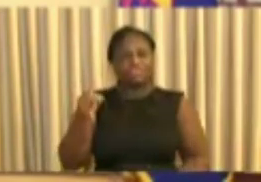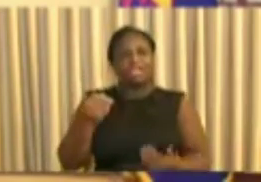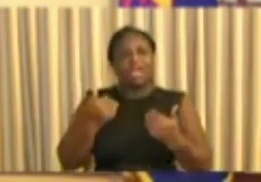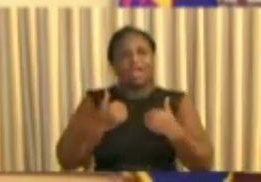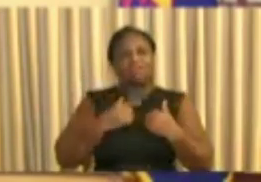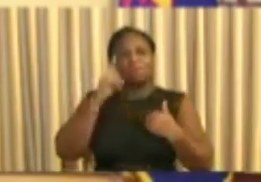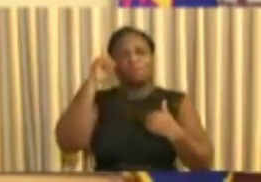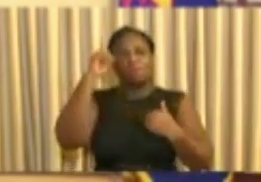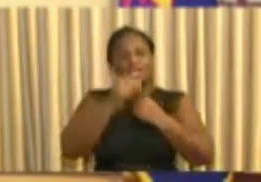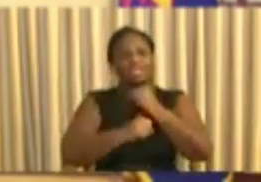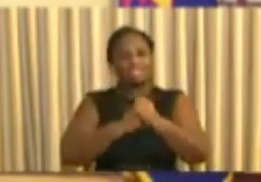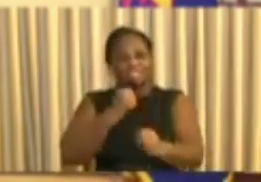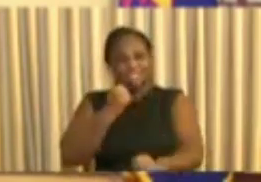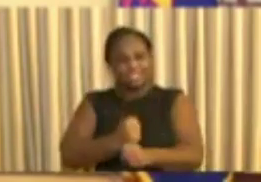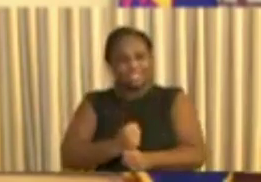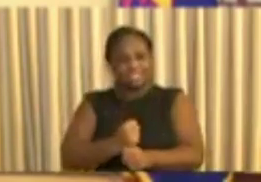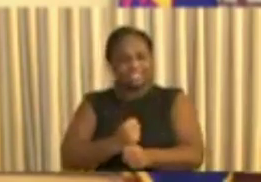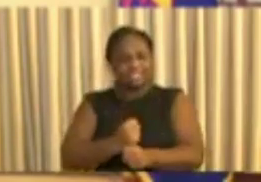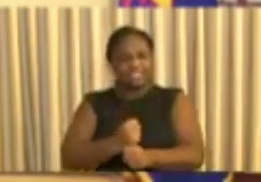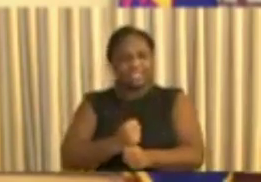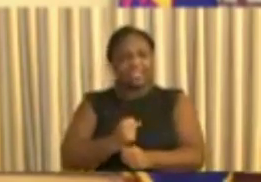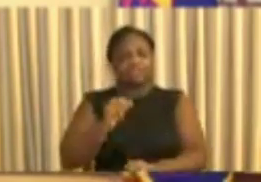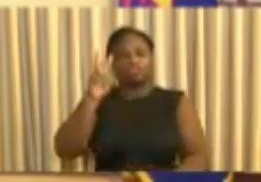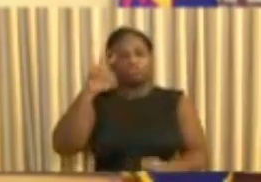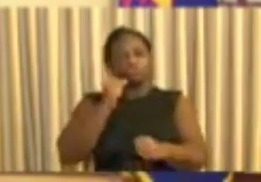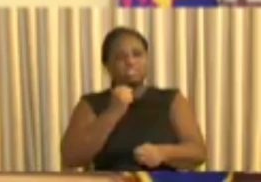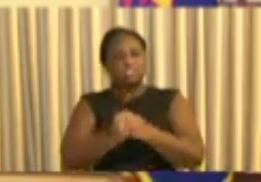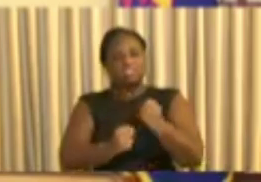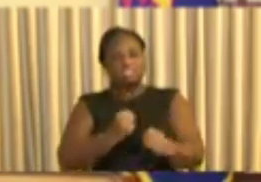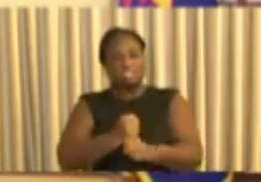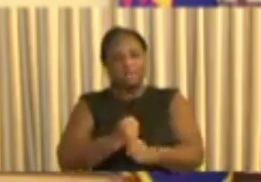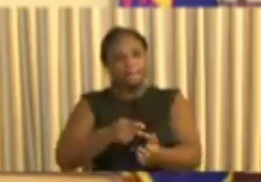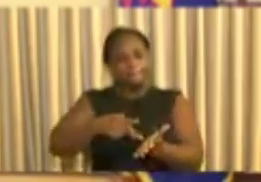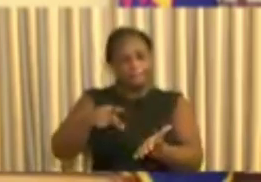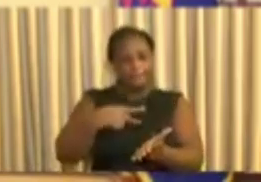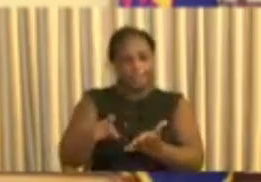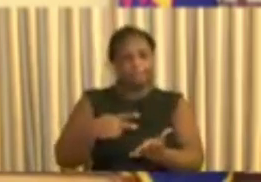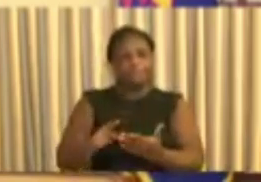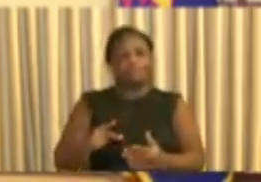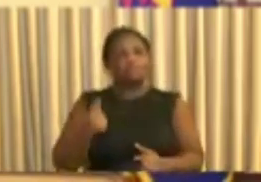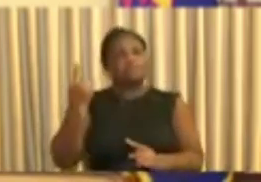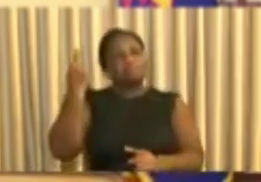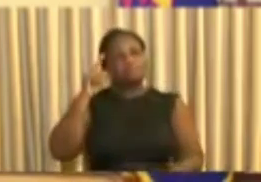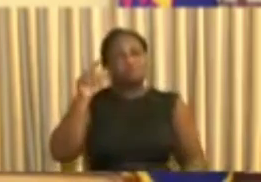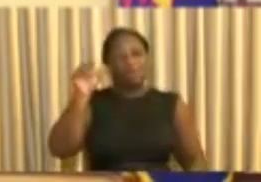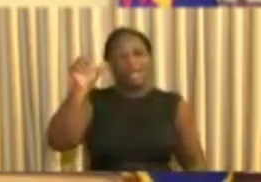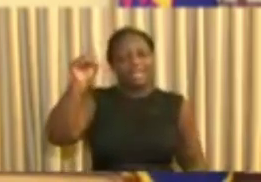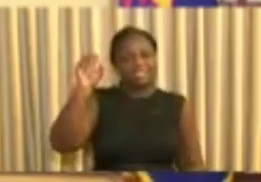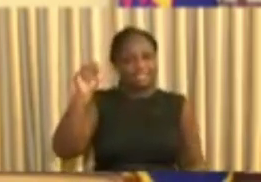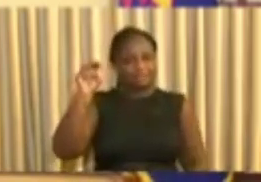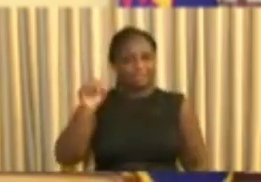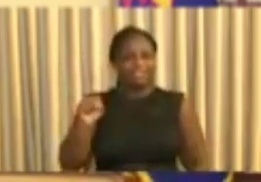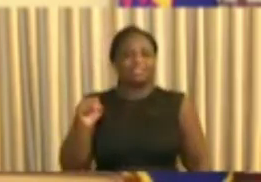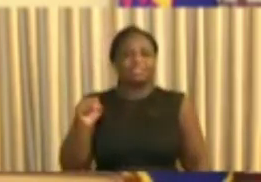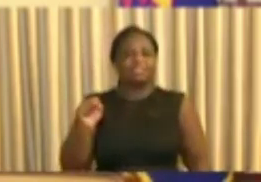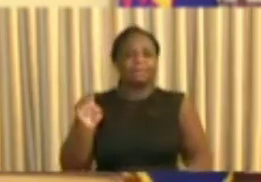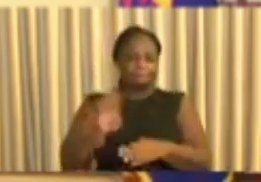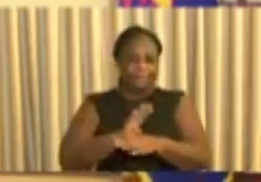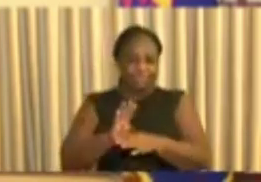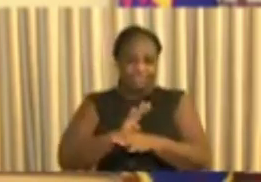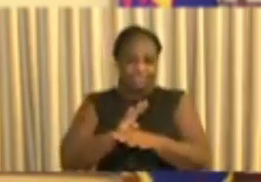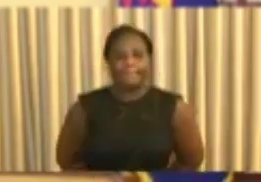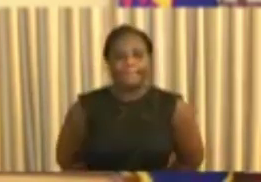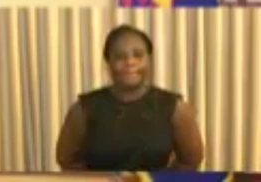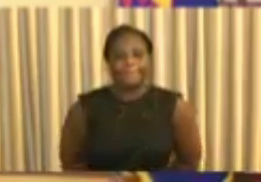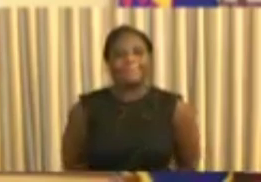have a one-year moratorium and two-year repayment period for micro, small, and medium-scale